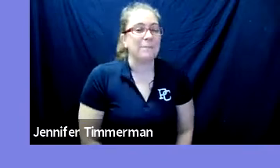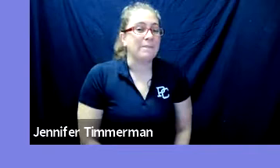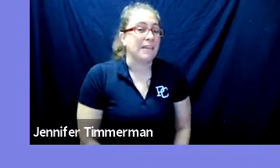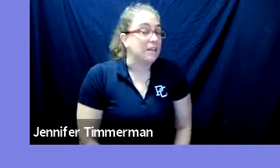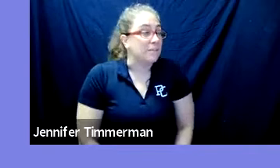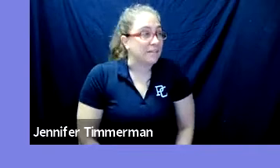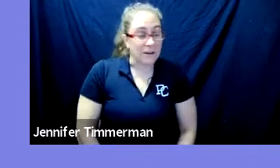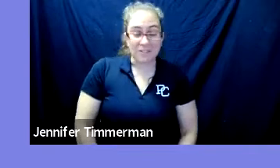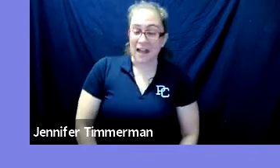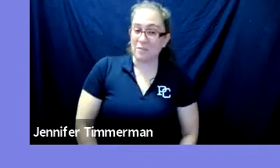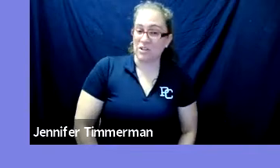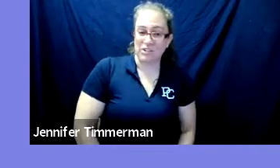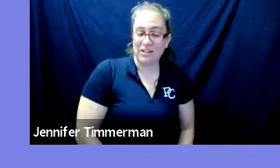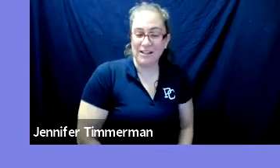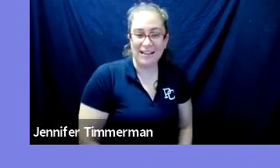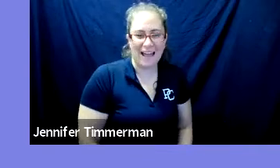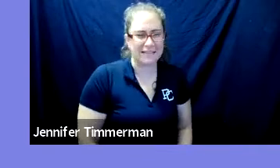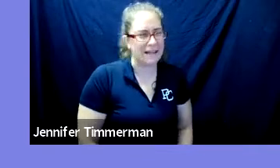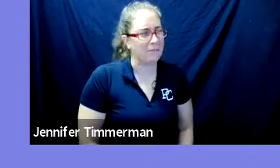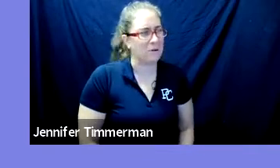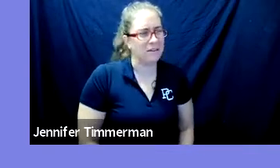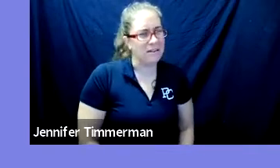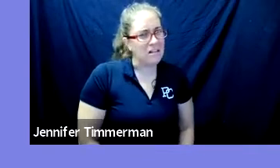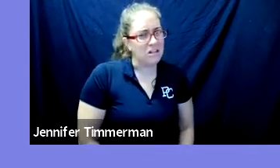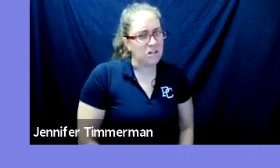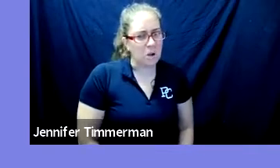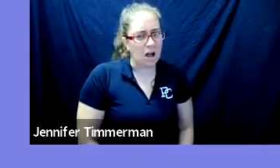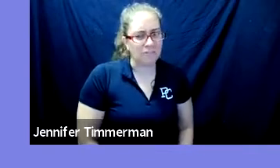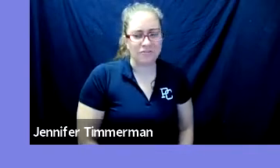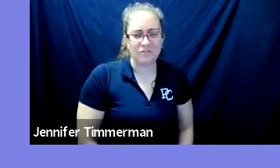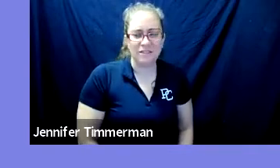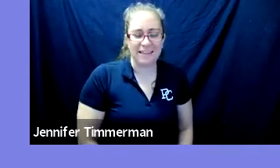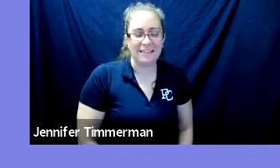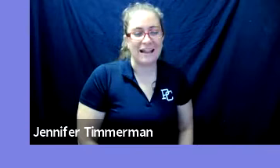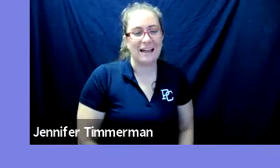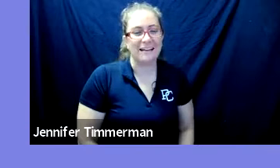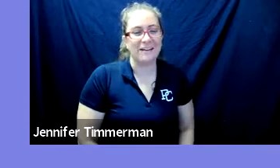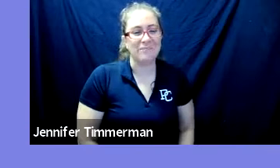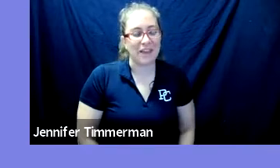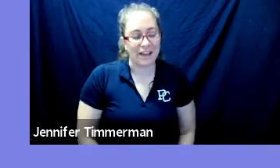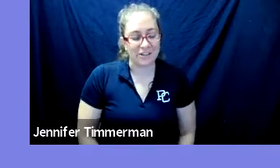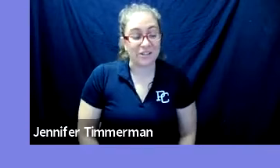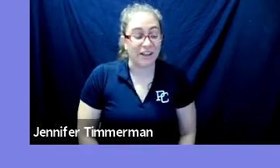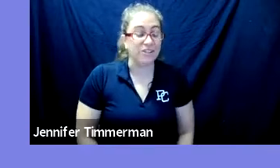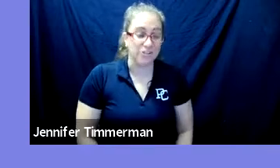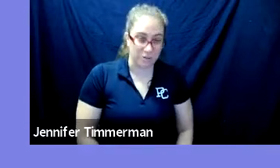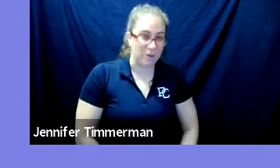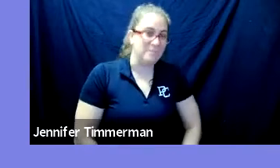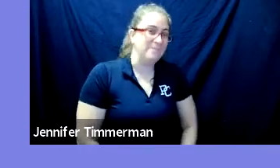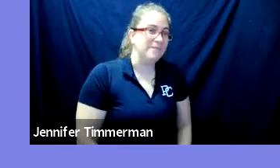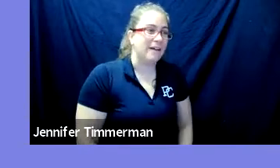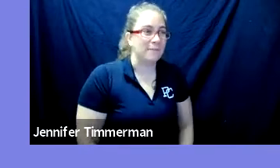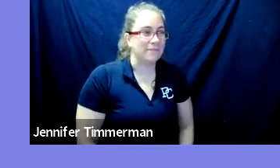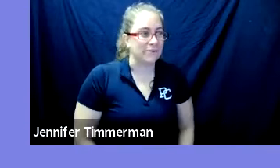And in my spare time, which hasn't happened too often lately, I actually fight